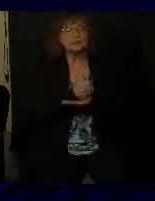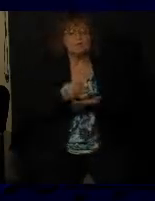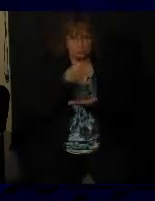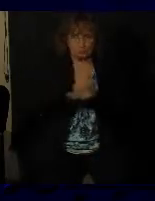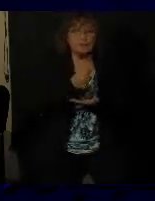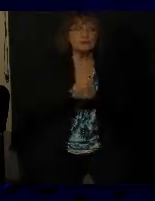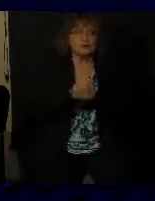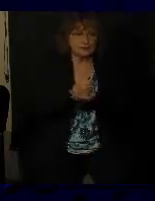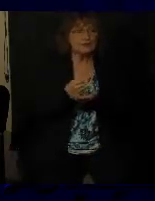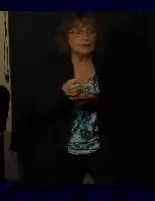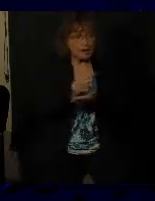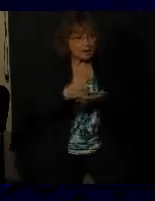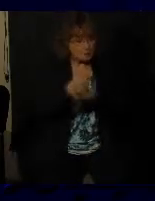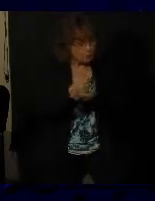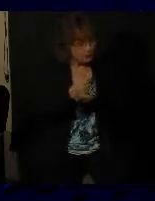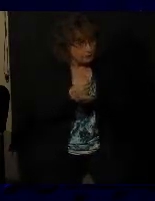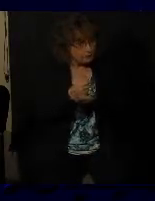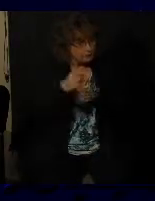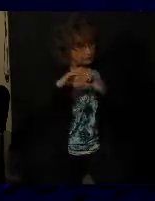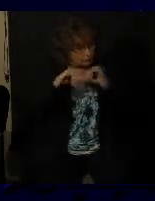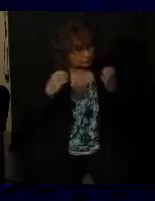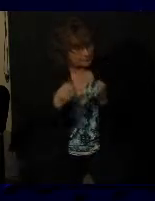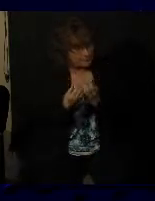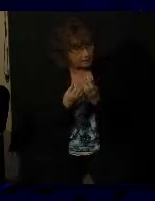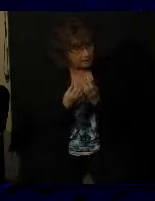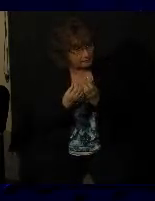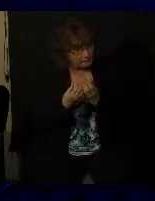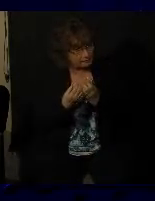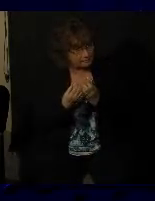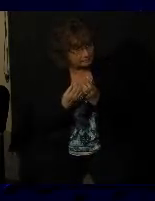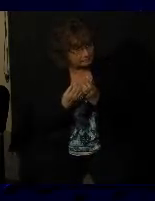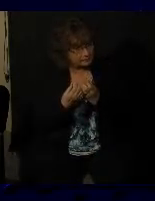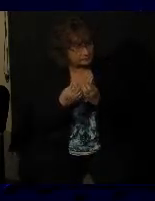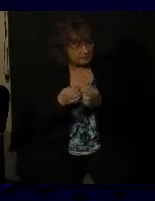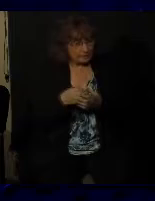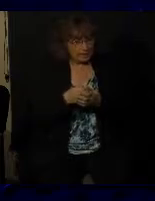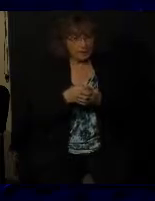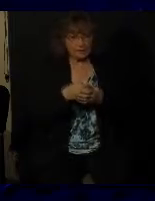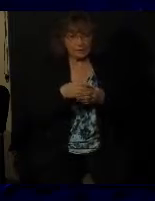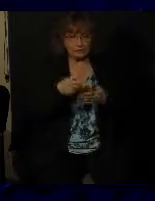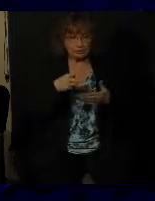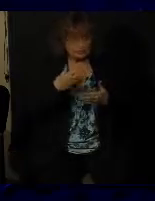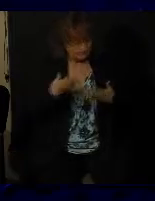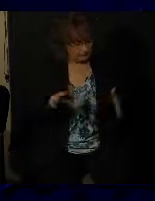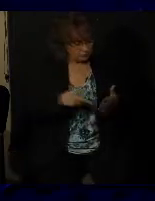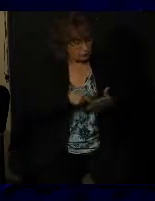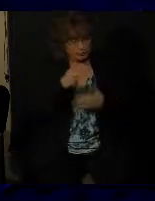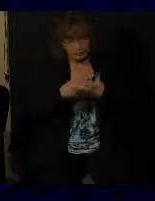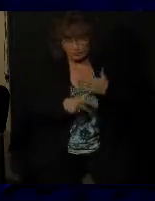amazing. And I said, do you still want to go? Because you're really done with the program, and I've never really taken a guy with me